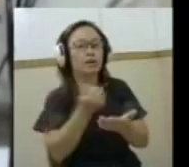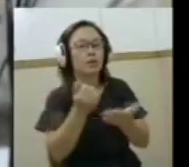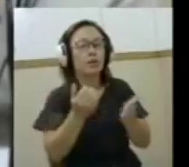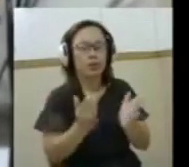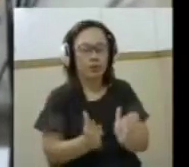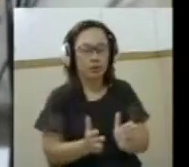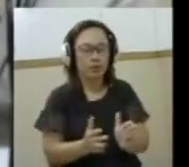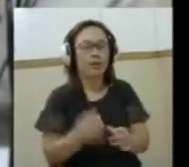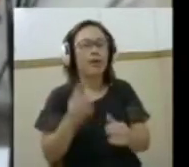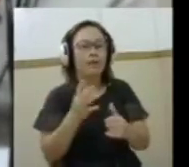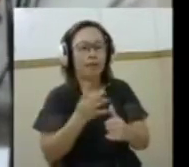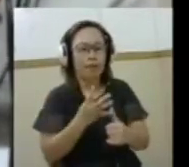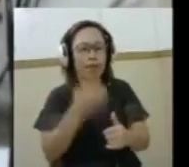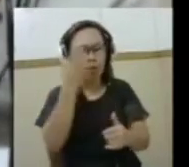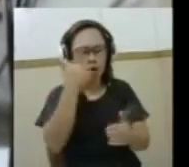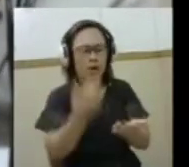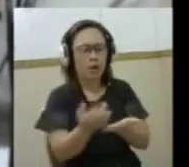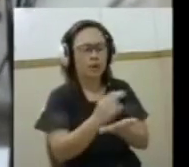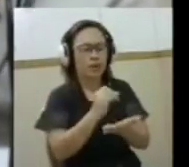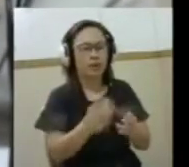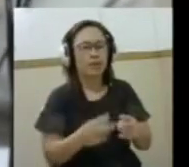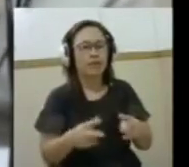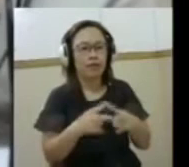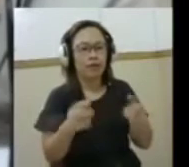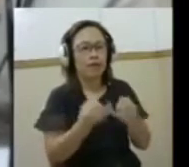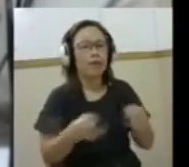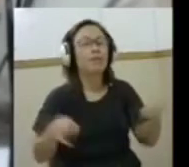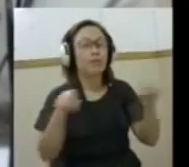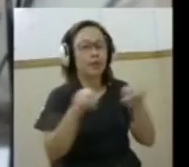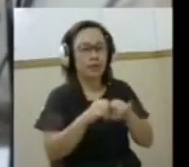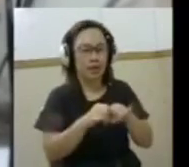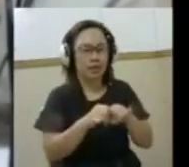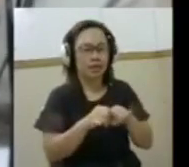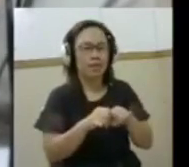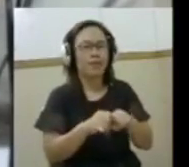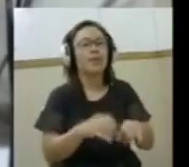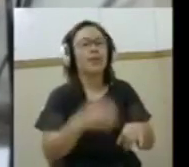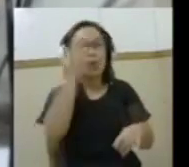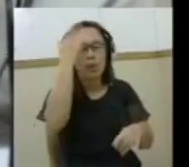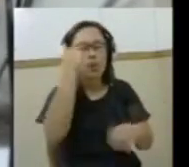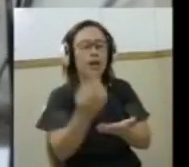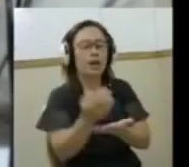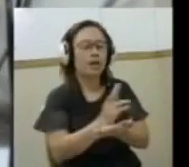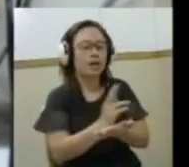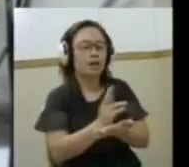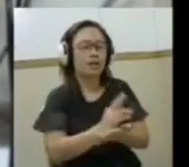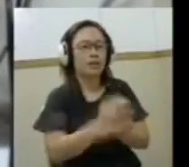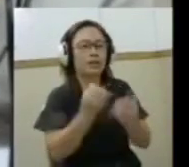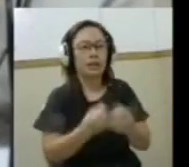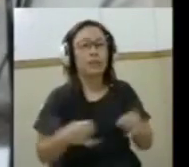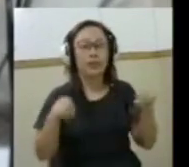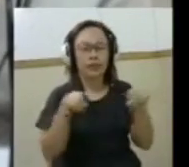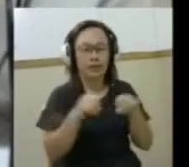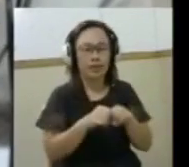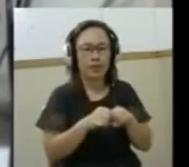why is research important? Cite 3 reasons. Again, why is research important?